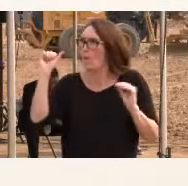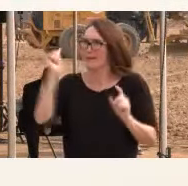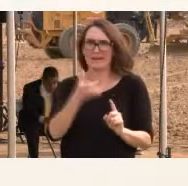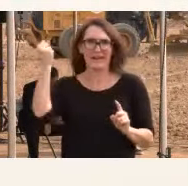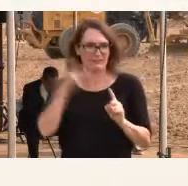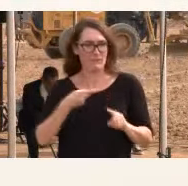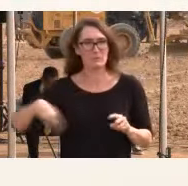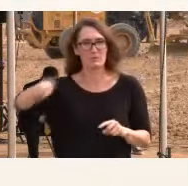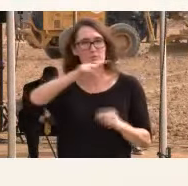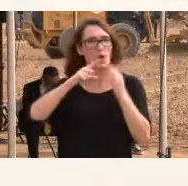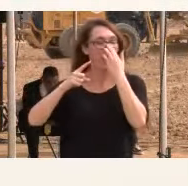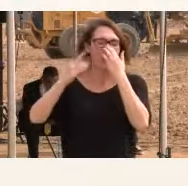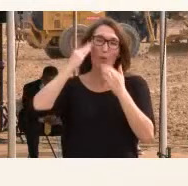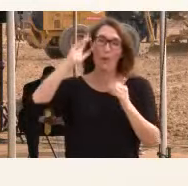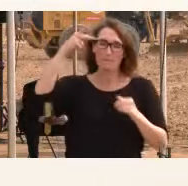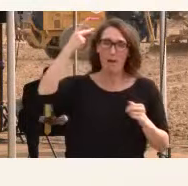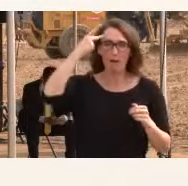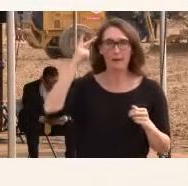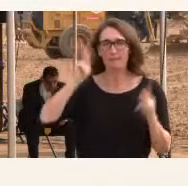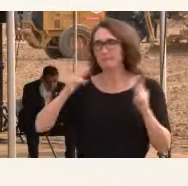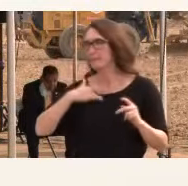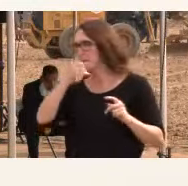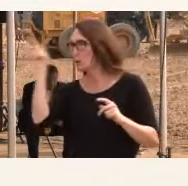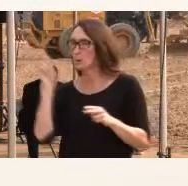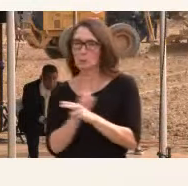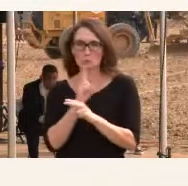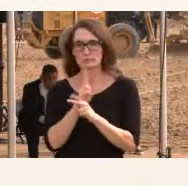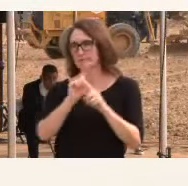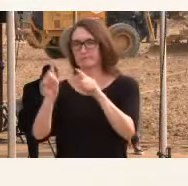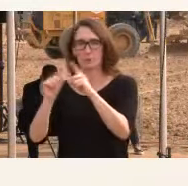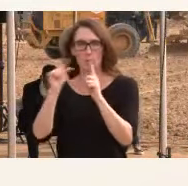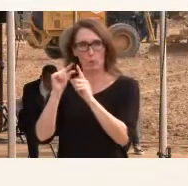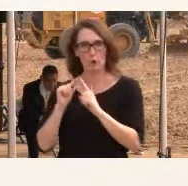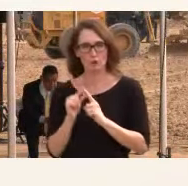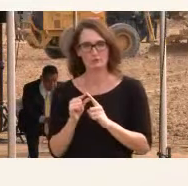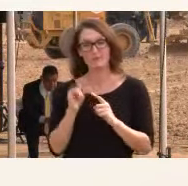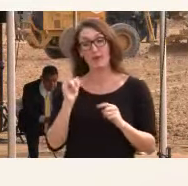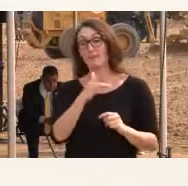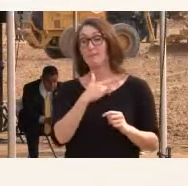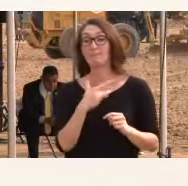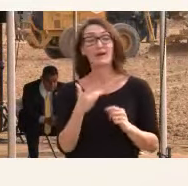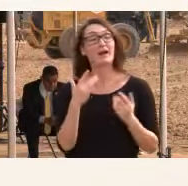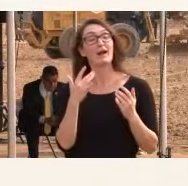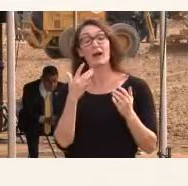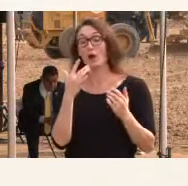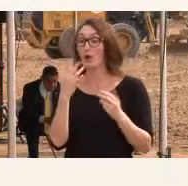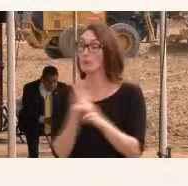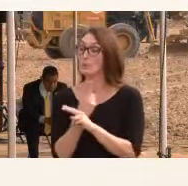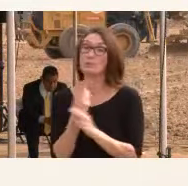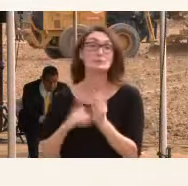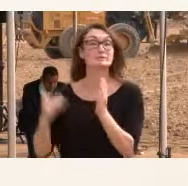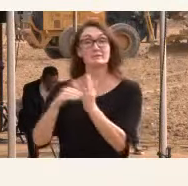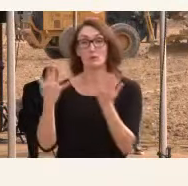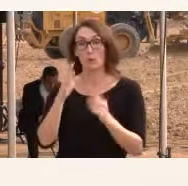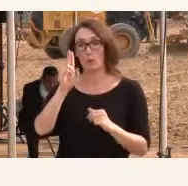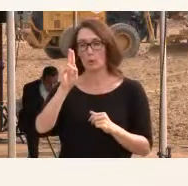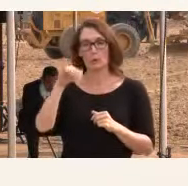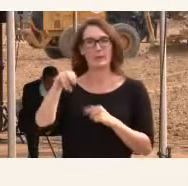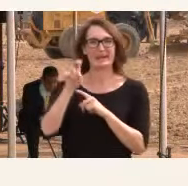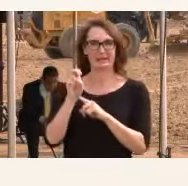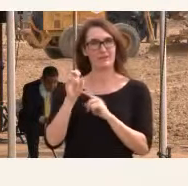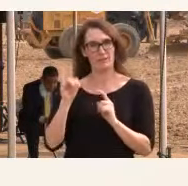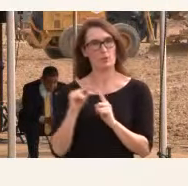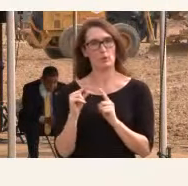politics overuse words. One of those words is unique. But the master plan in